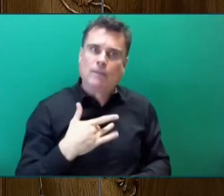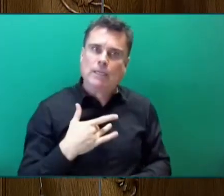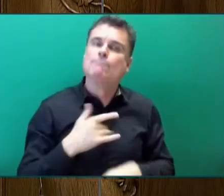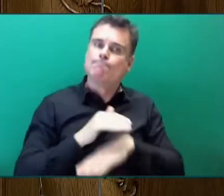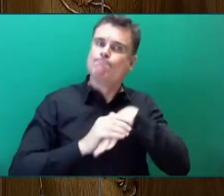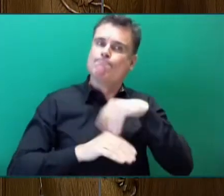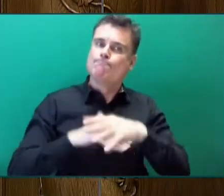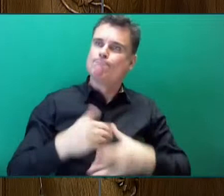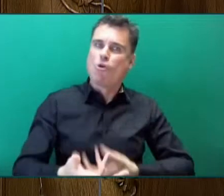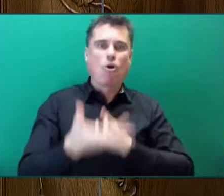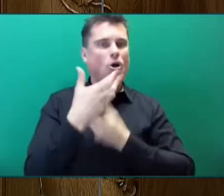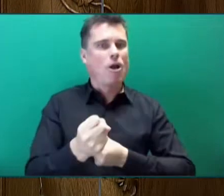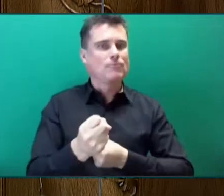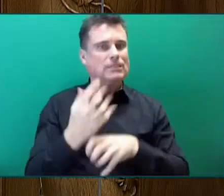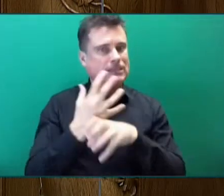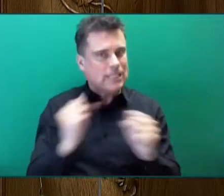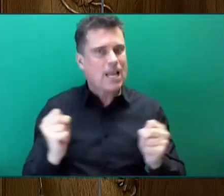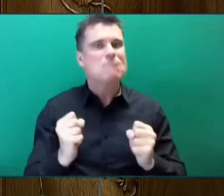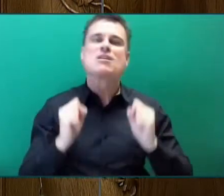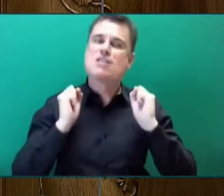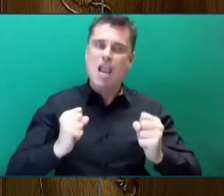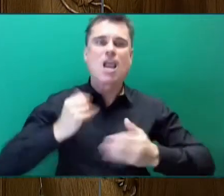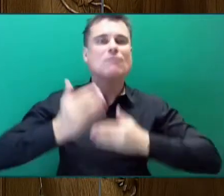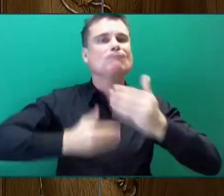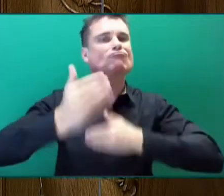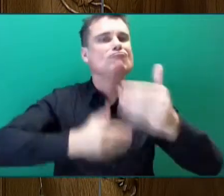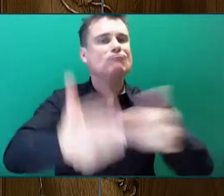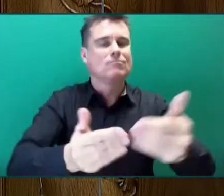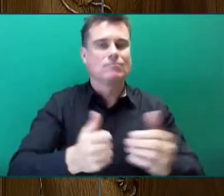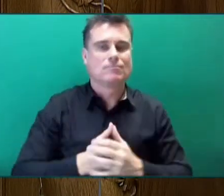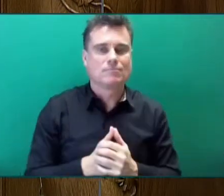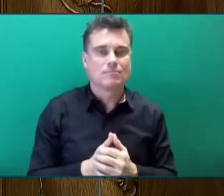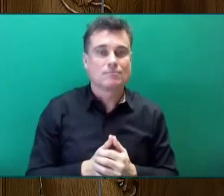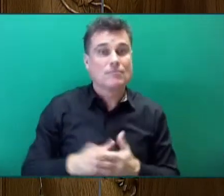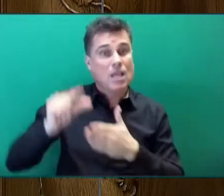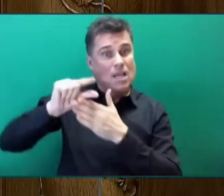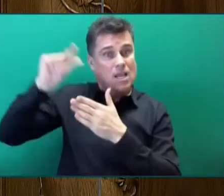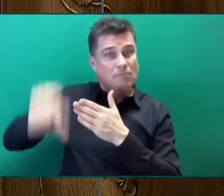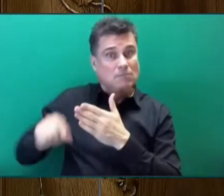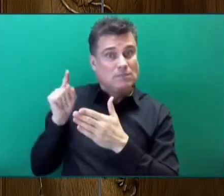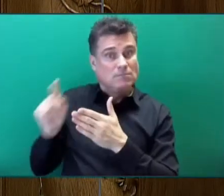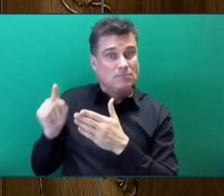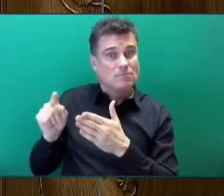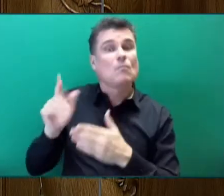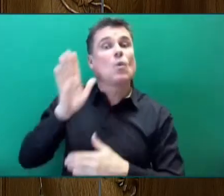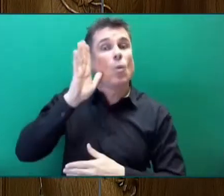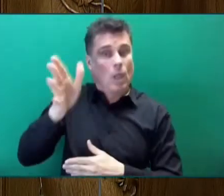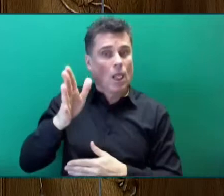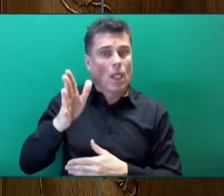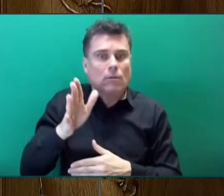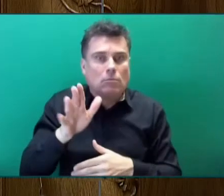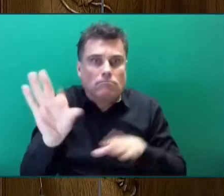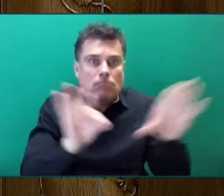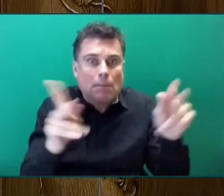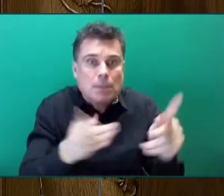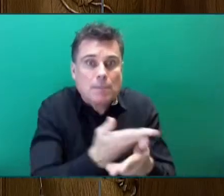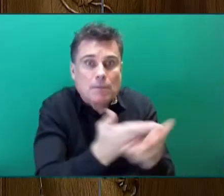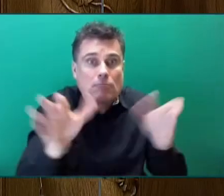above a reality. Representing British Columbians in the legislature is a privilege and a responsibility.